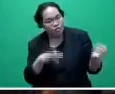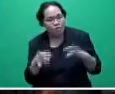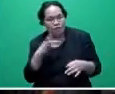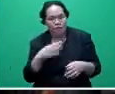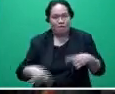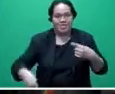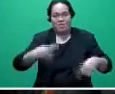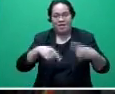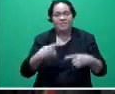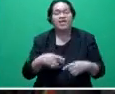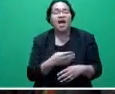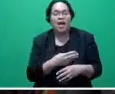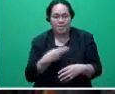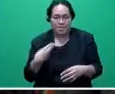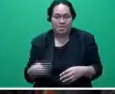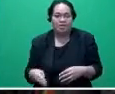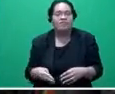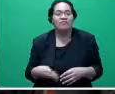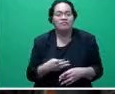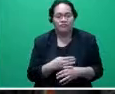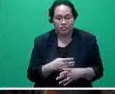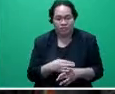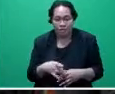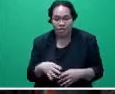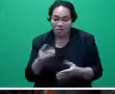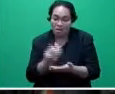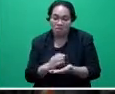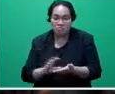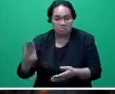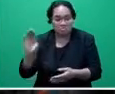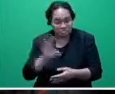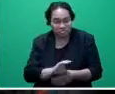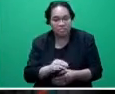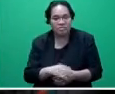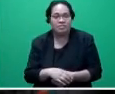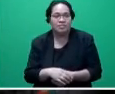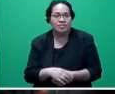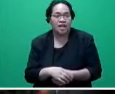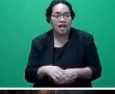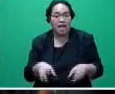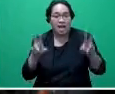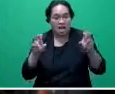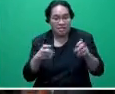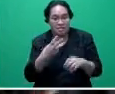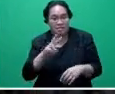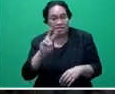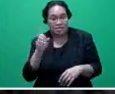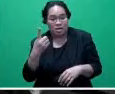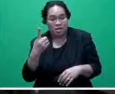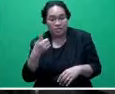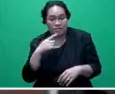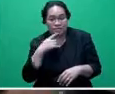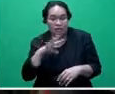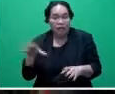and the Ministries of Fisheries 2020-2021 budget, which I wish to detail. Head 31, Ministry of Fisheries budget is